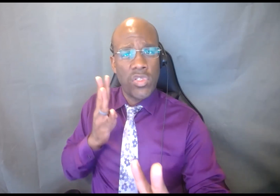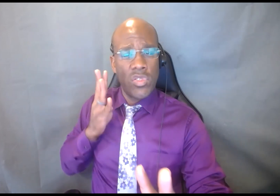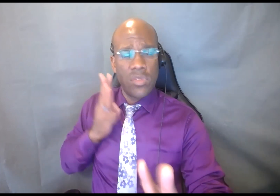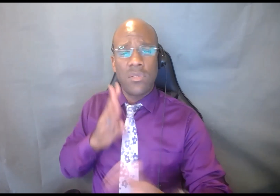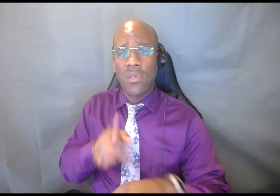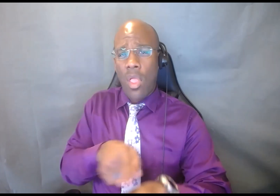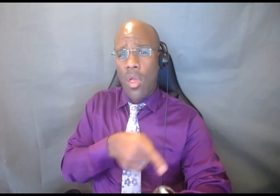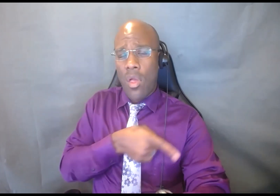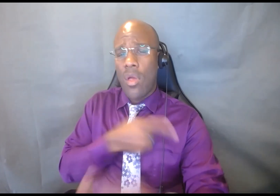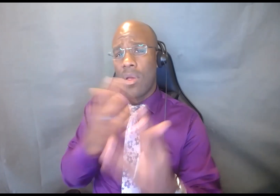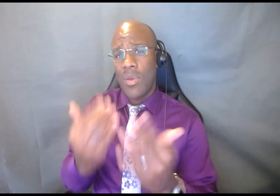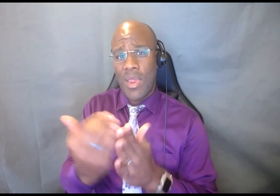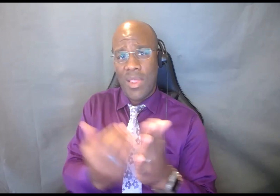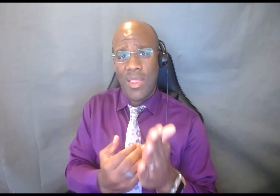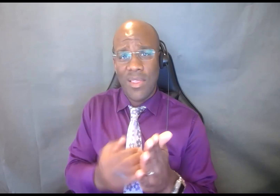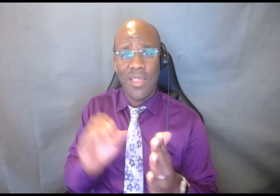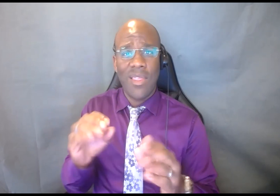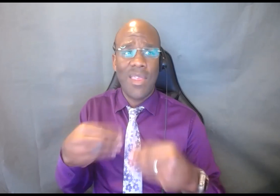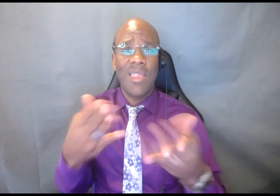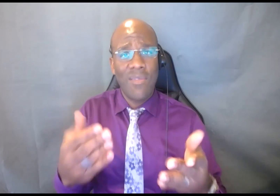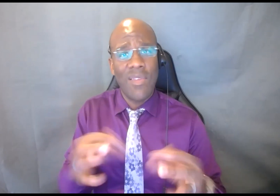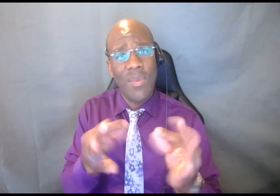with accessibility and availability?